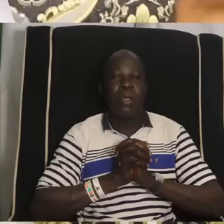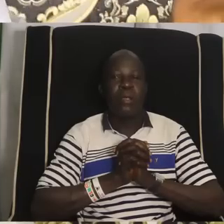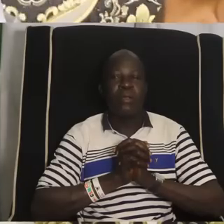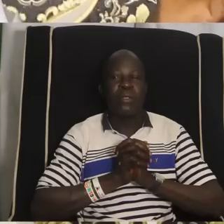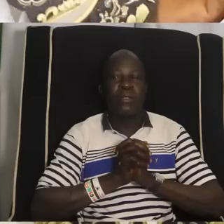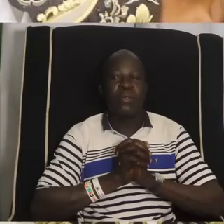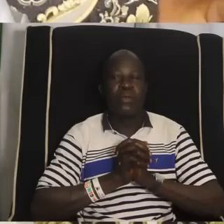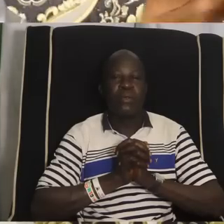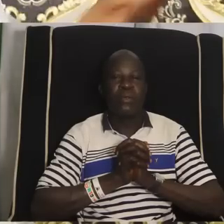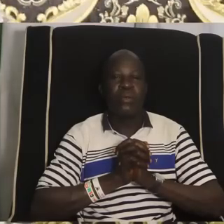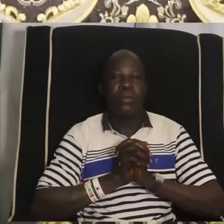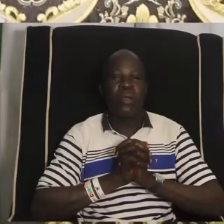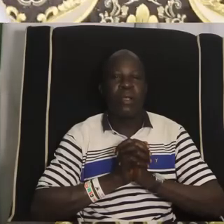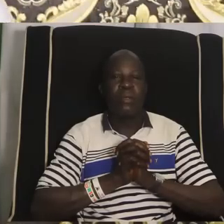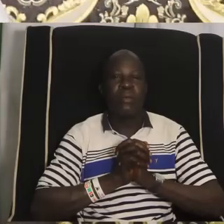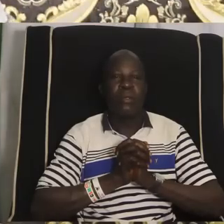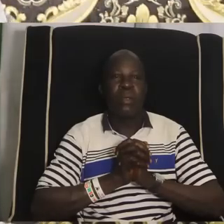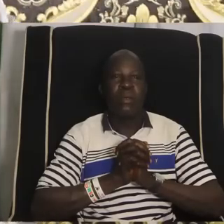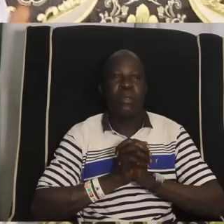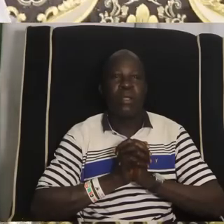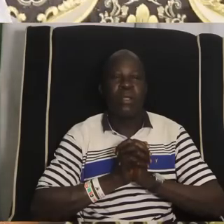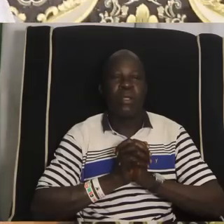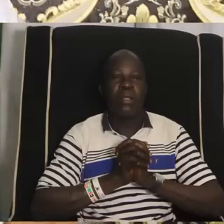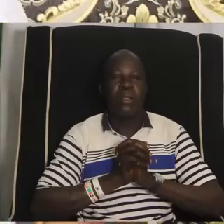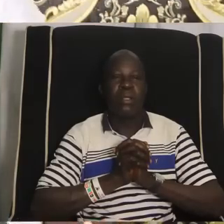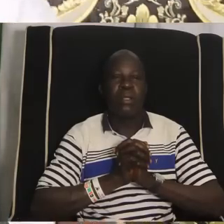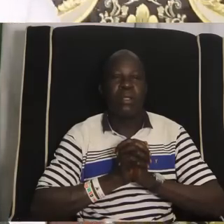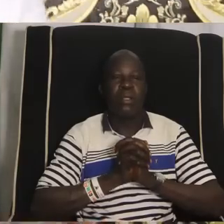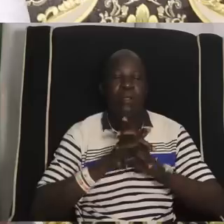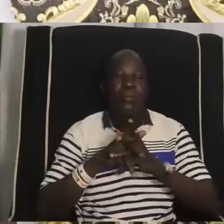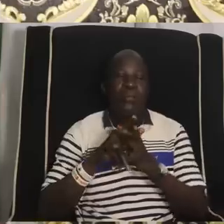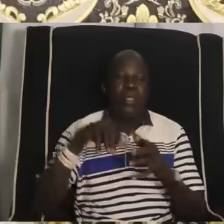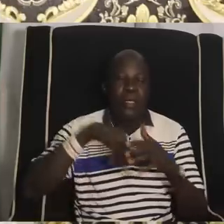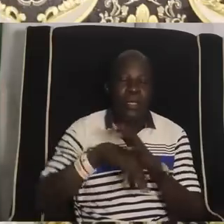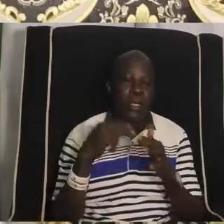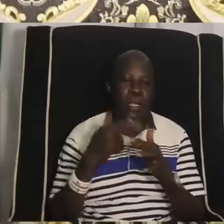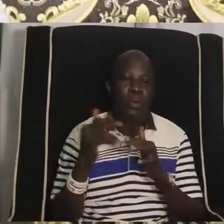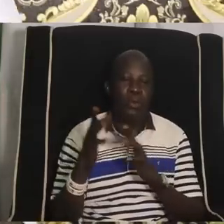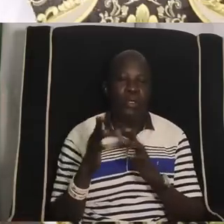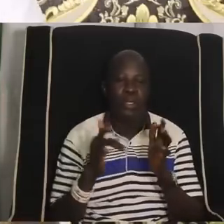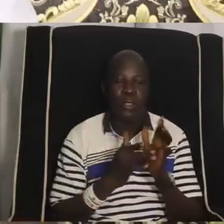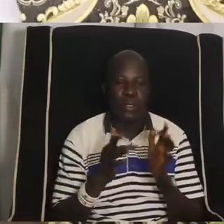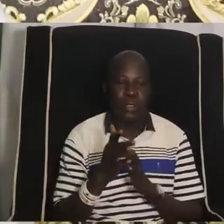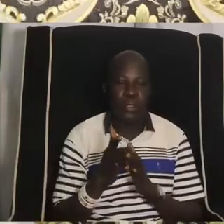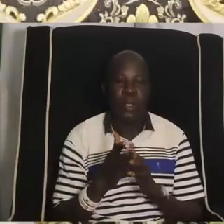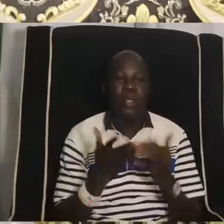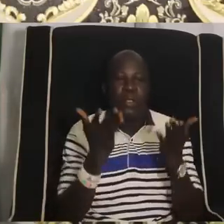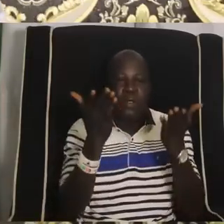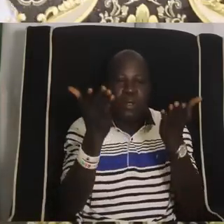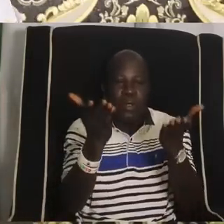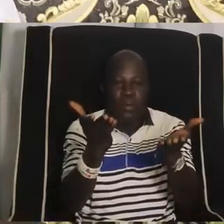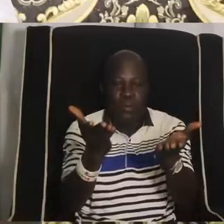omo jare o jesu Mama Jemmy, that one day, Allah, the name of Jesus, and tell us